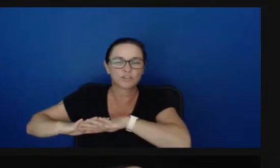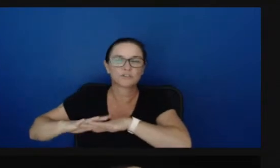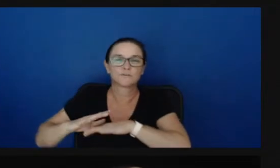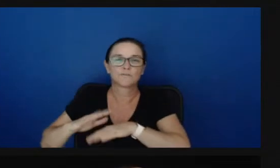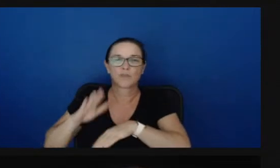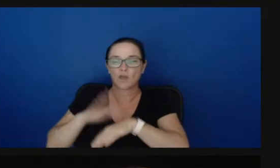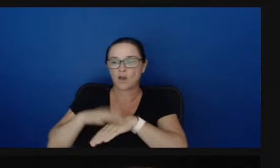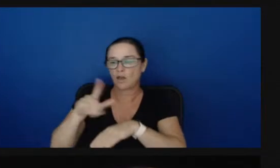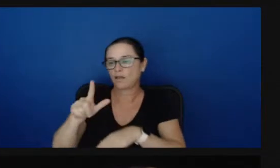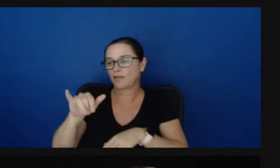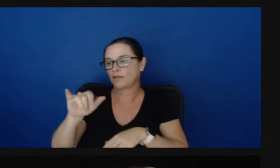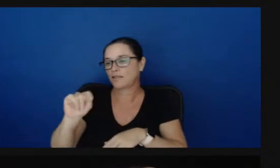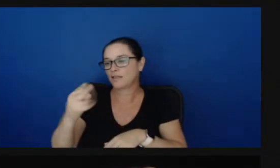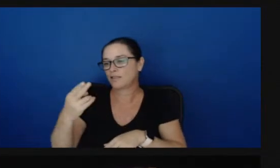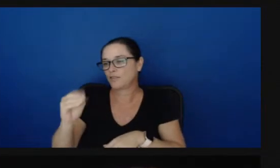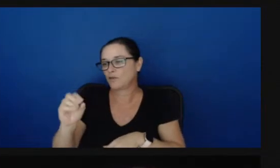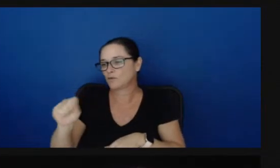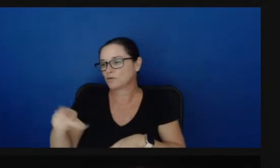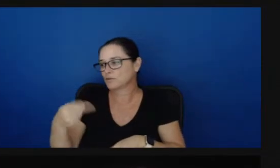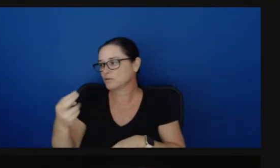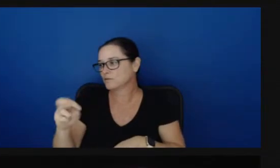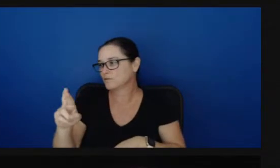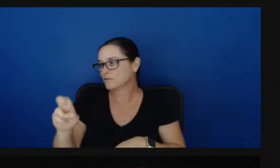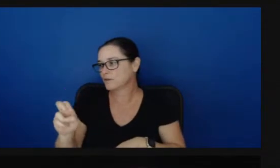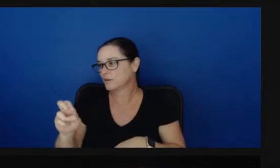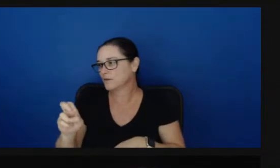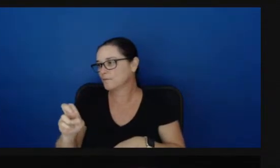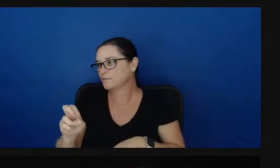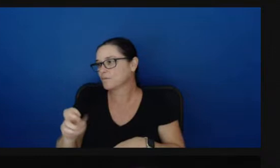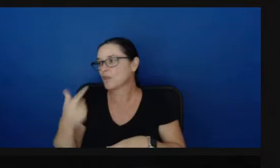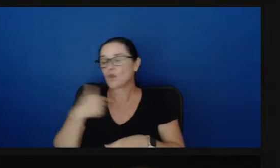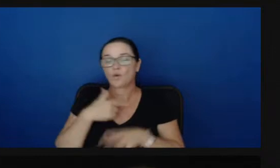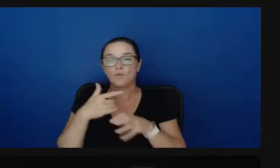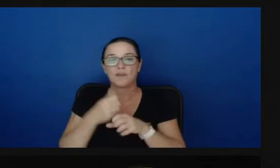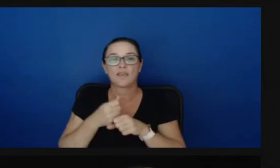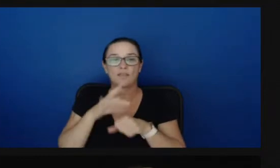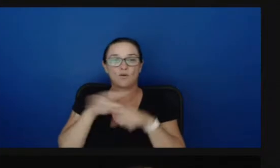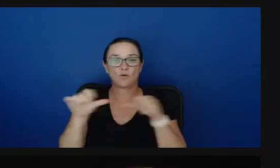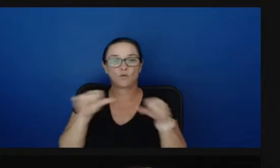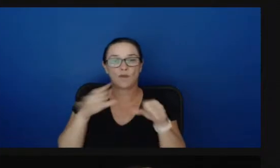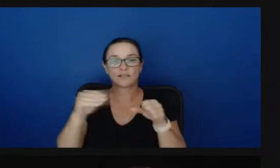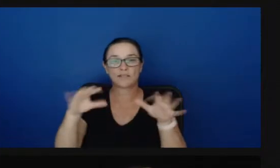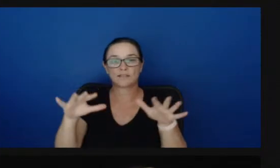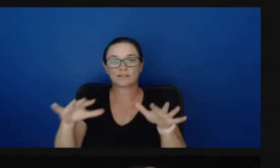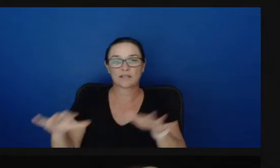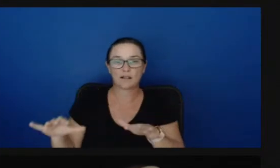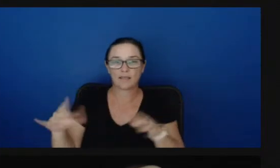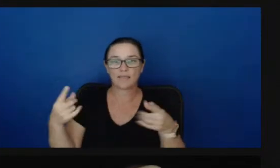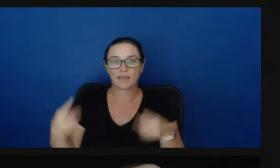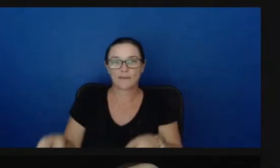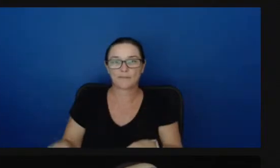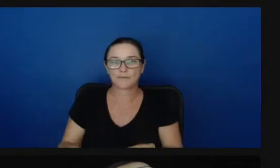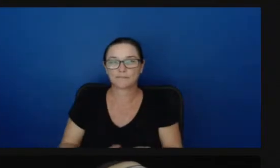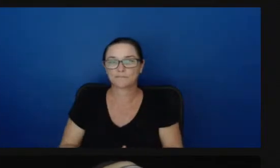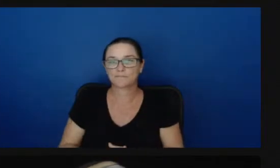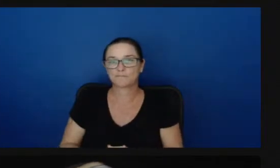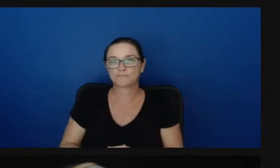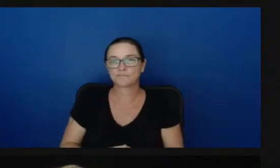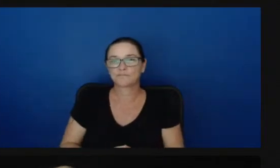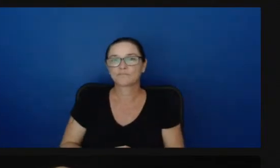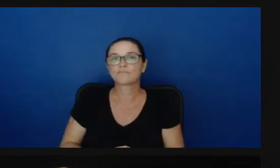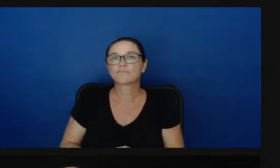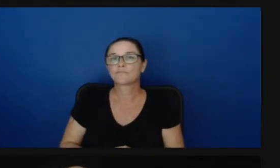and we just get some earthquakes and settling that happen as a result of that. You found it? Yeah, there it is. All